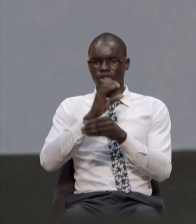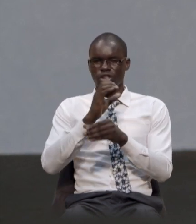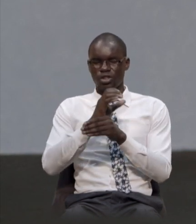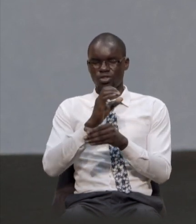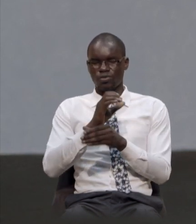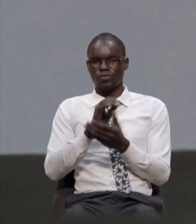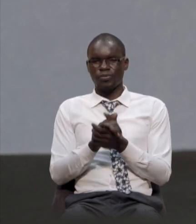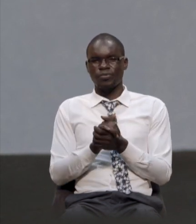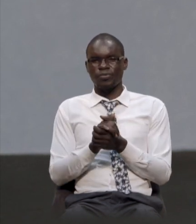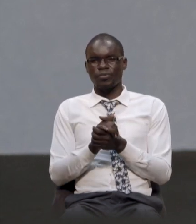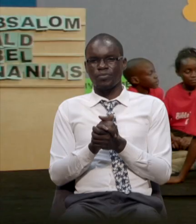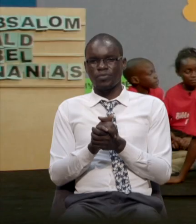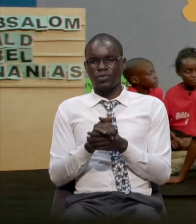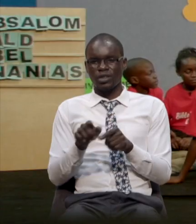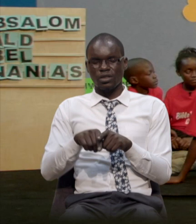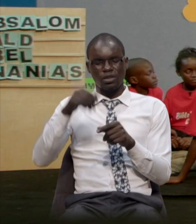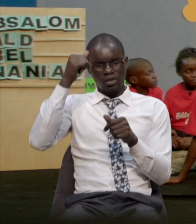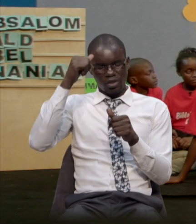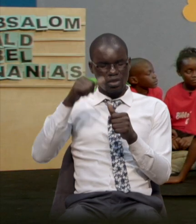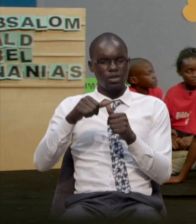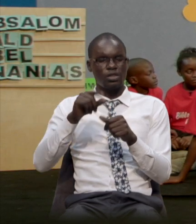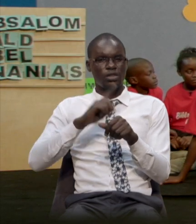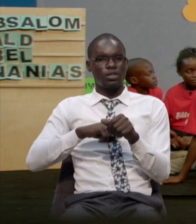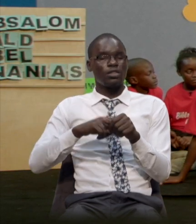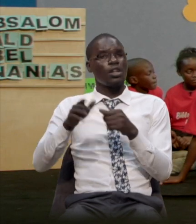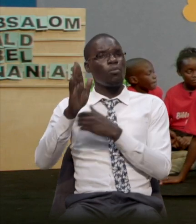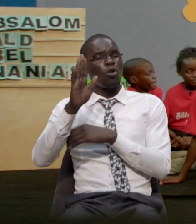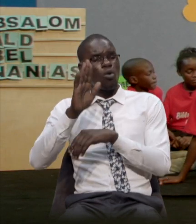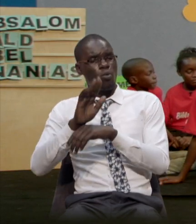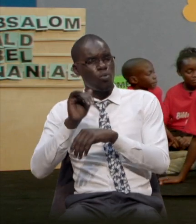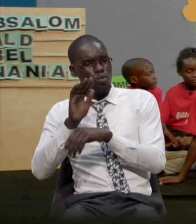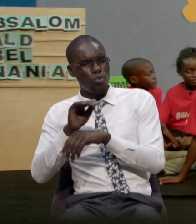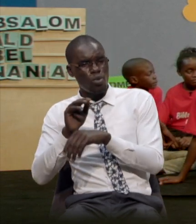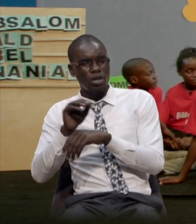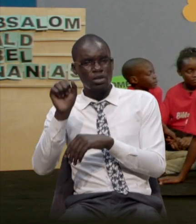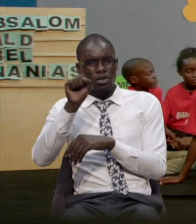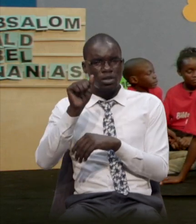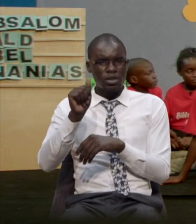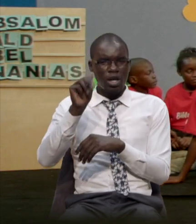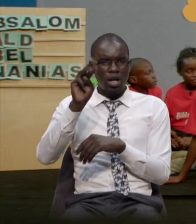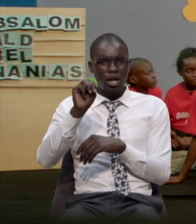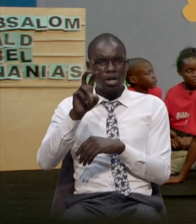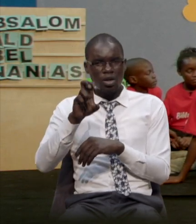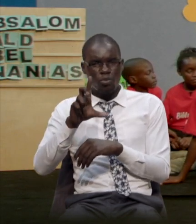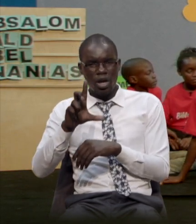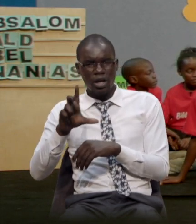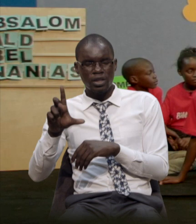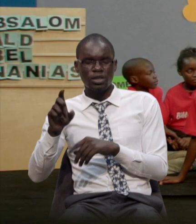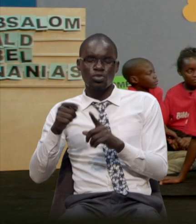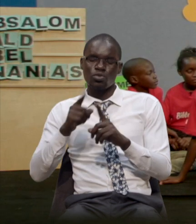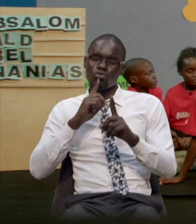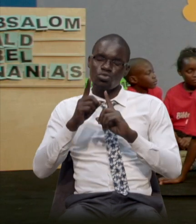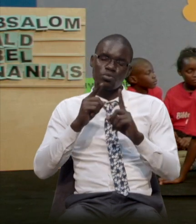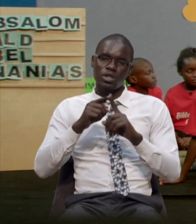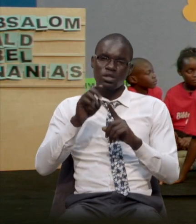temple. And remember, when God called Samuel to speak to Samuel, God gave a special